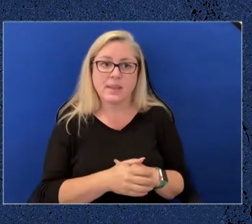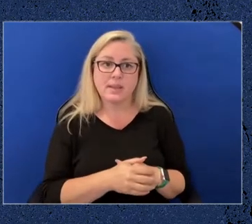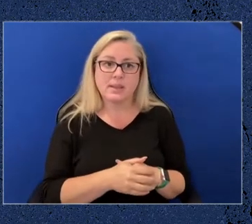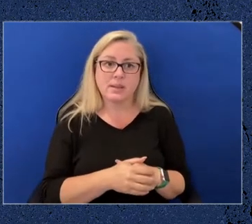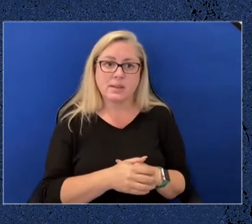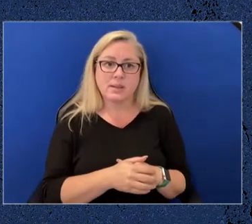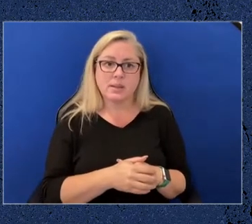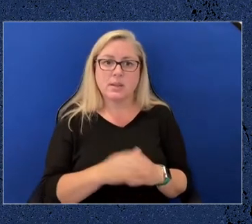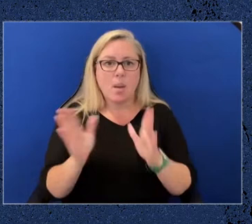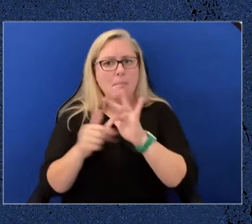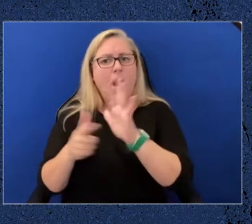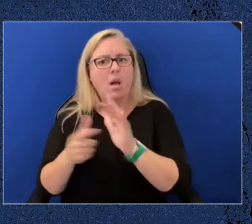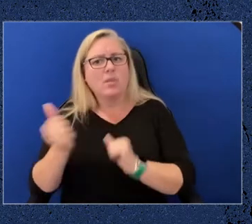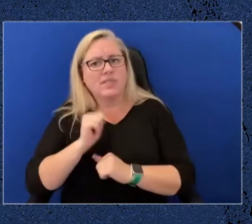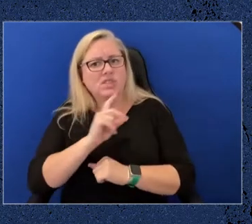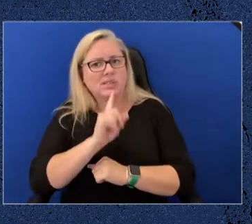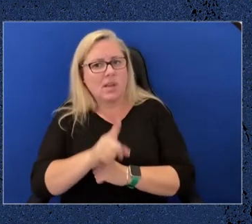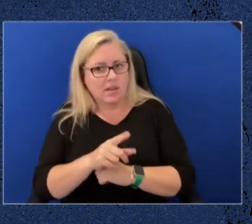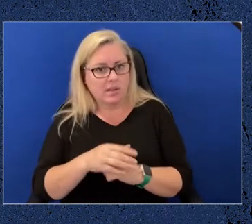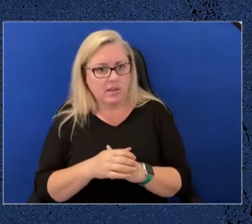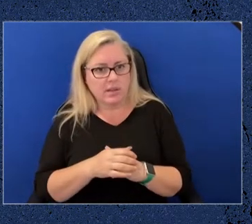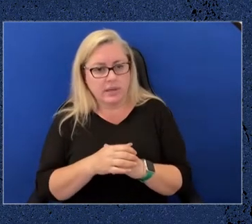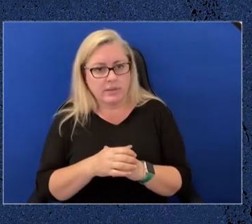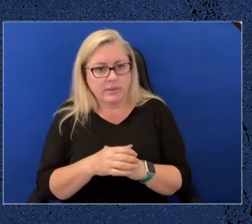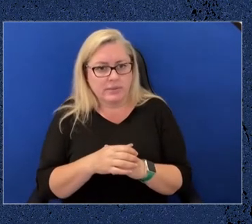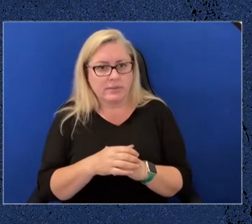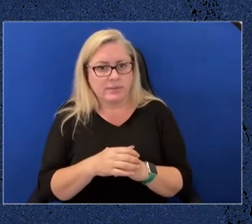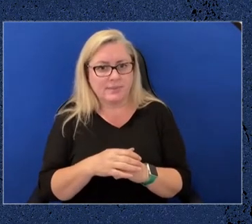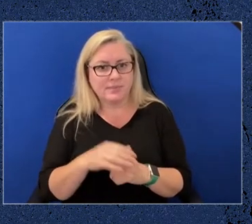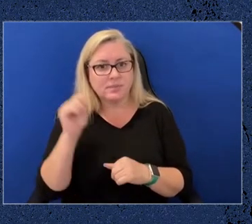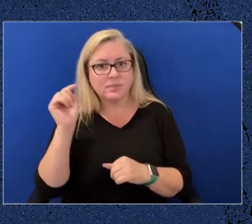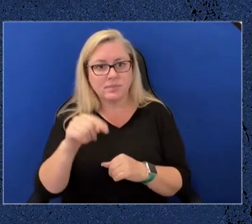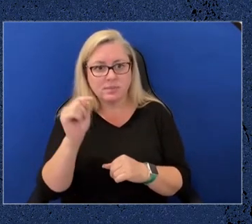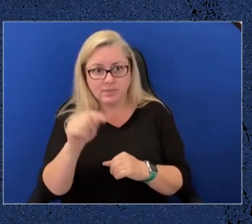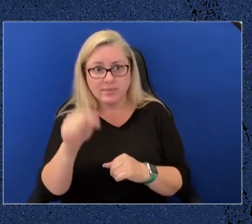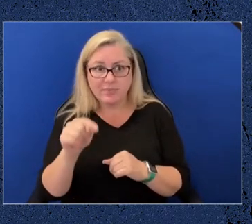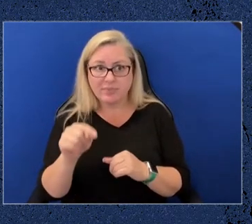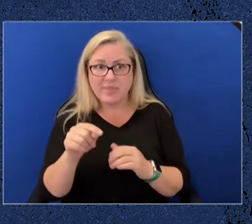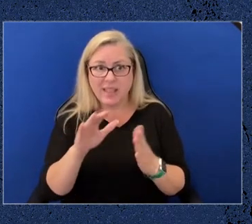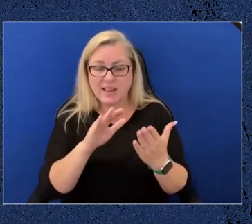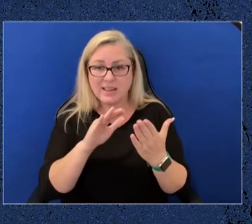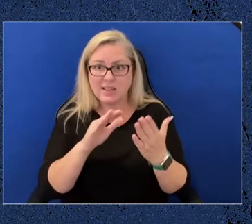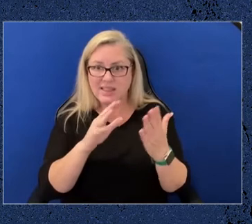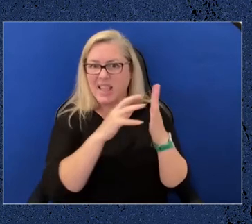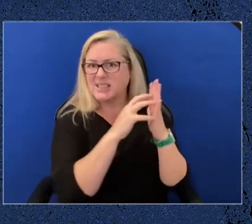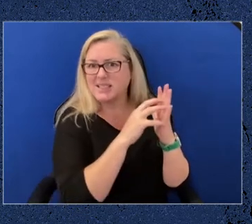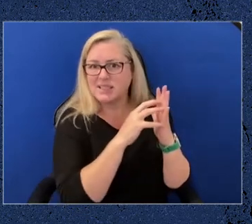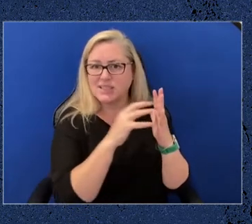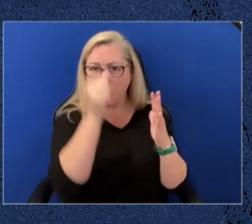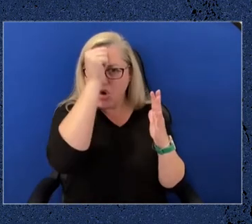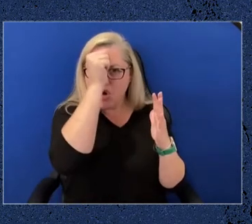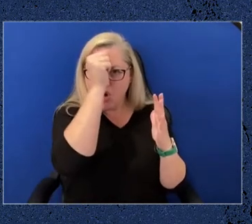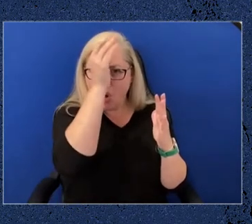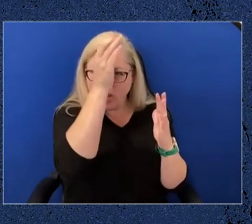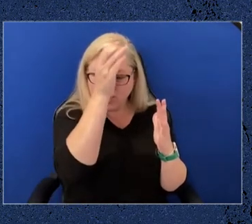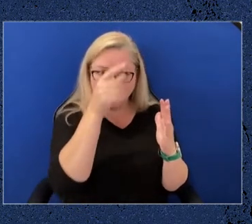as Michael's already said, that knowledge that the colonial community tried so hard to take from us still exists. And there's a lot of education